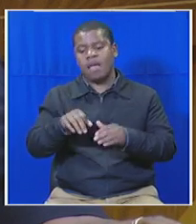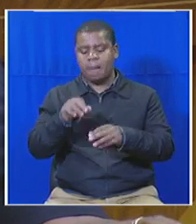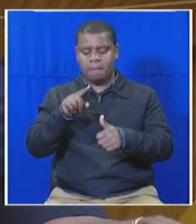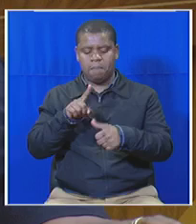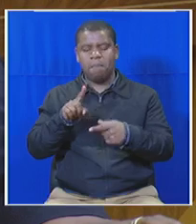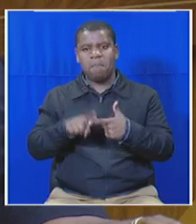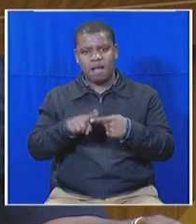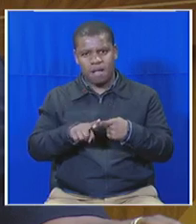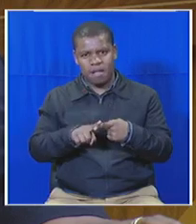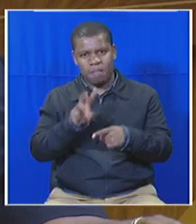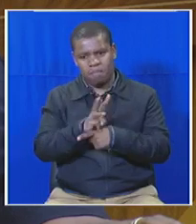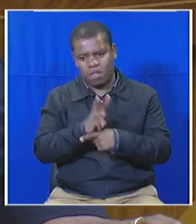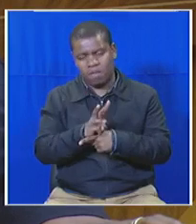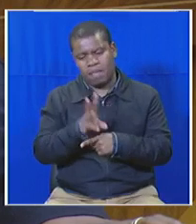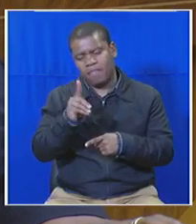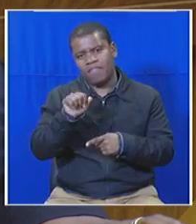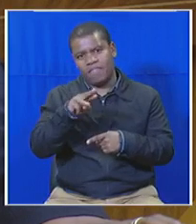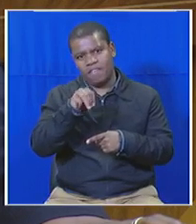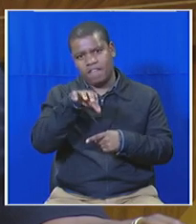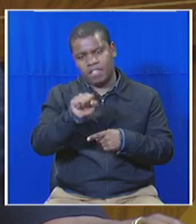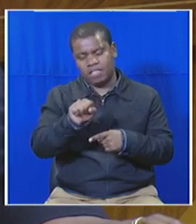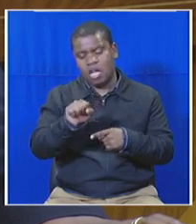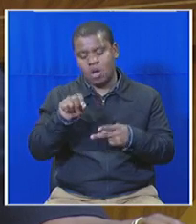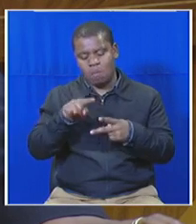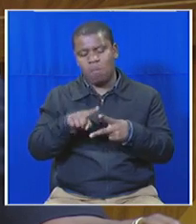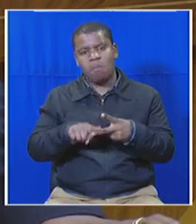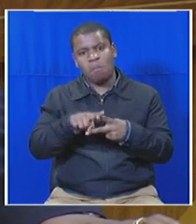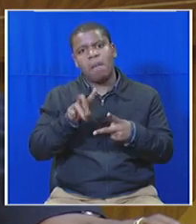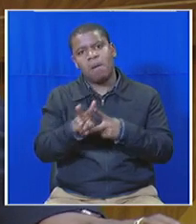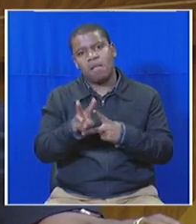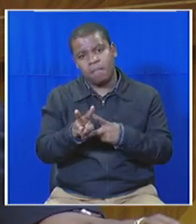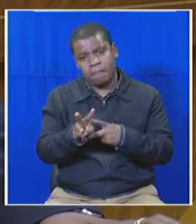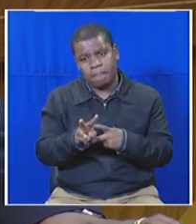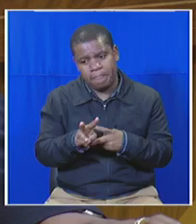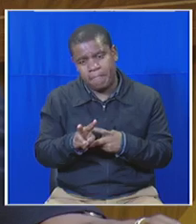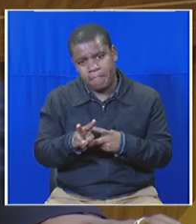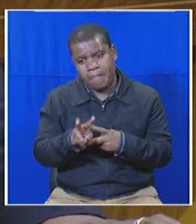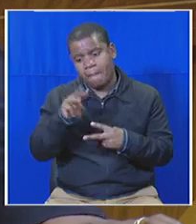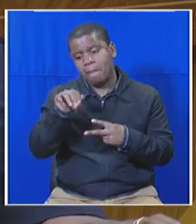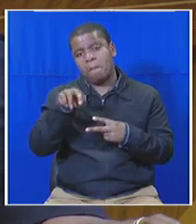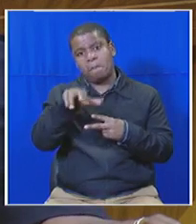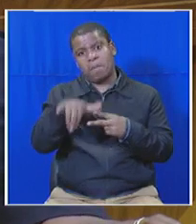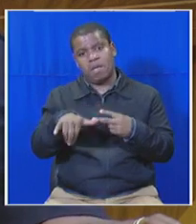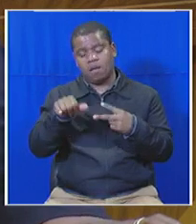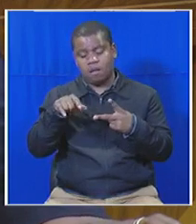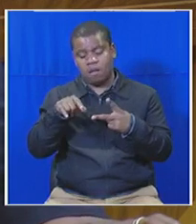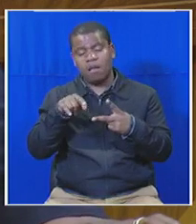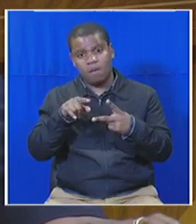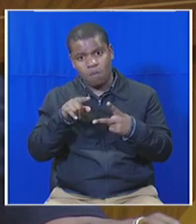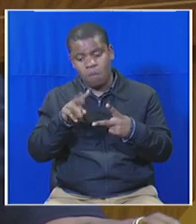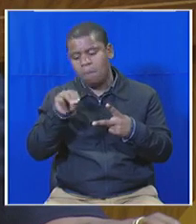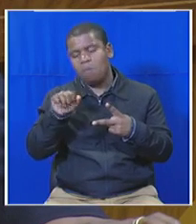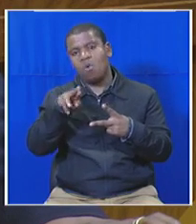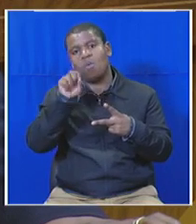the late Mr. Davison Mobu. Ken, as he was affectionately called, was